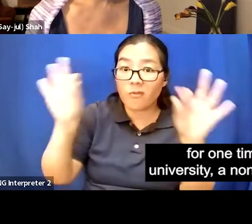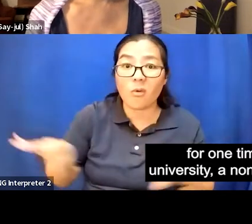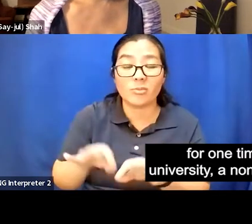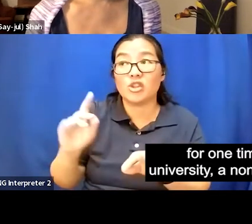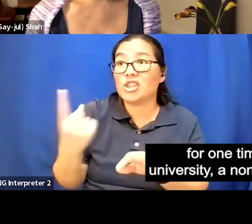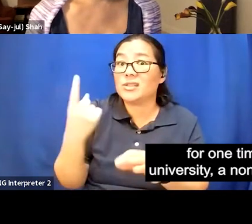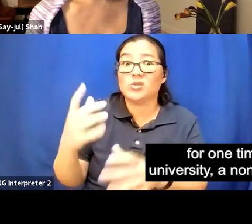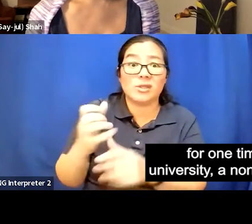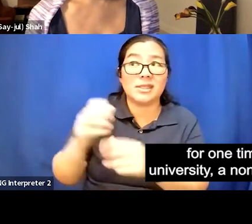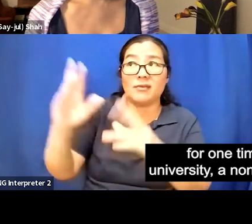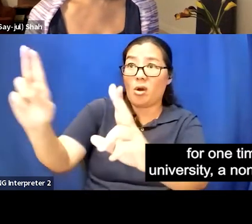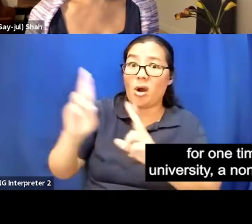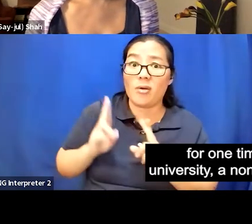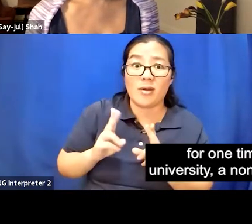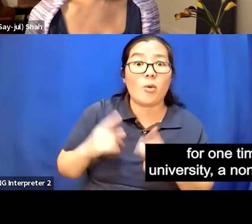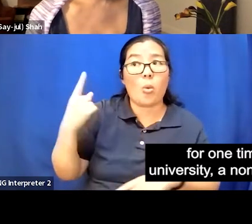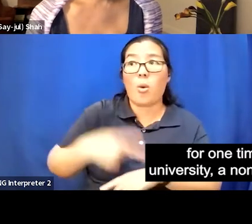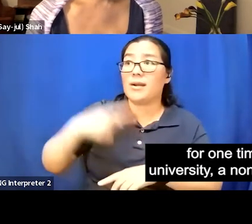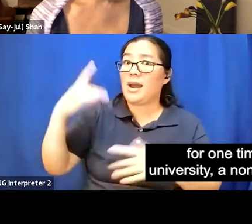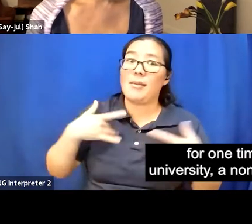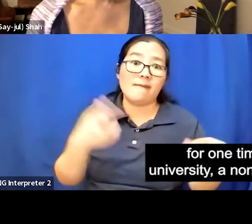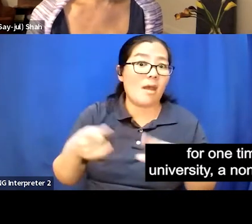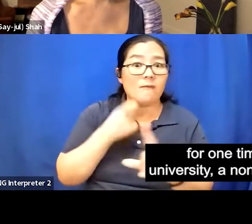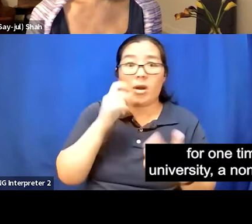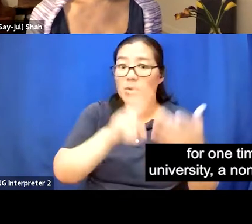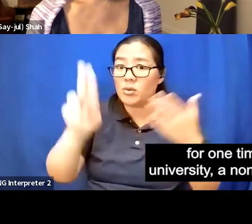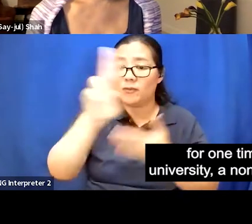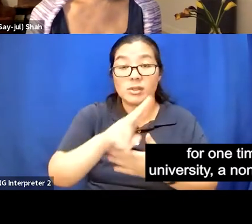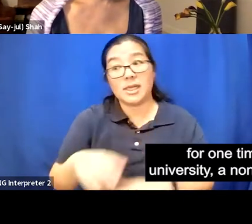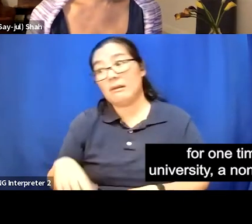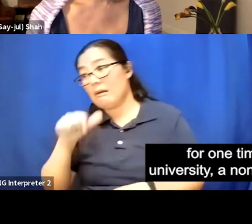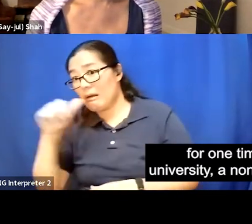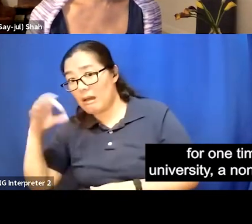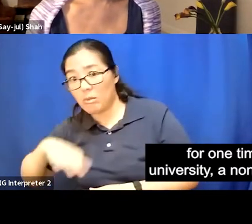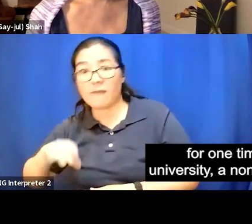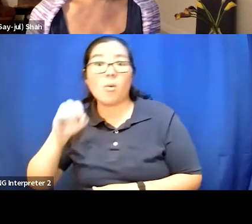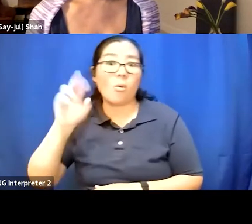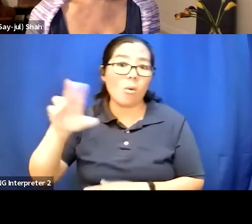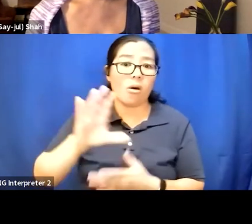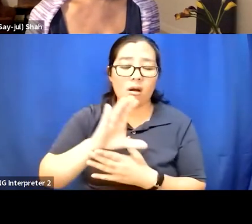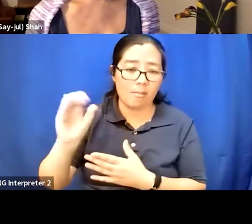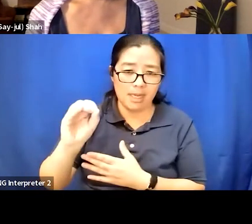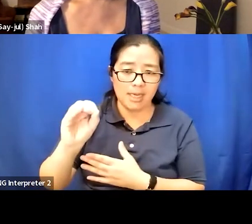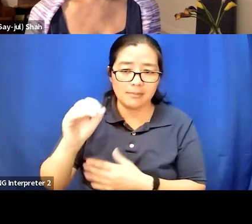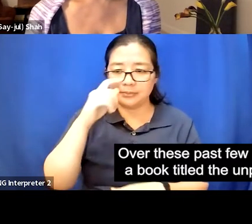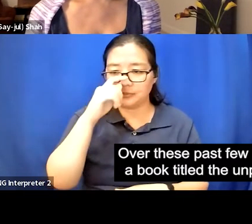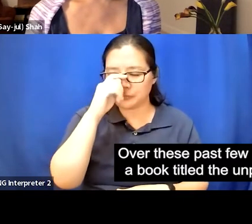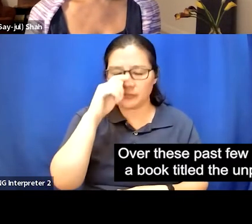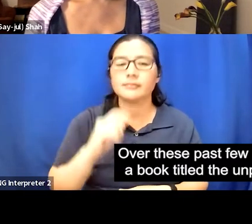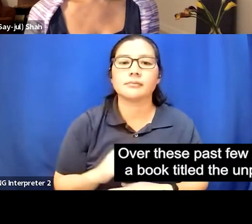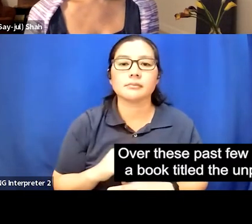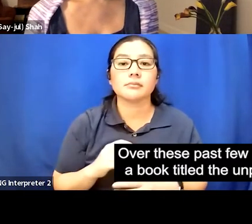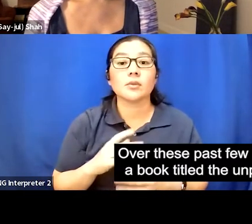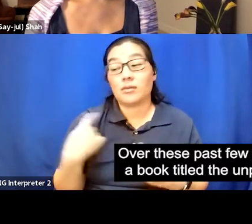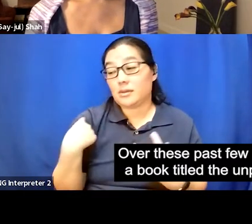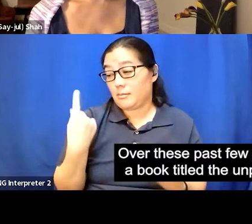one-time event from a university, a nonprofit, or a company. Over these